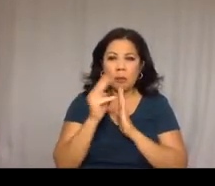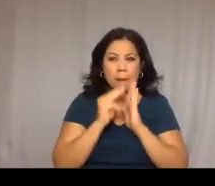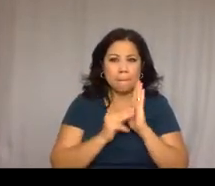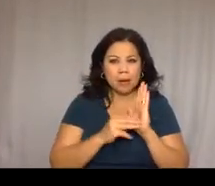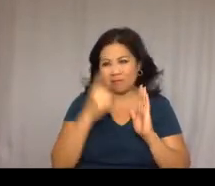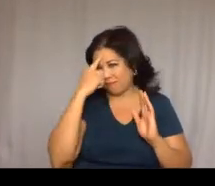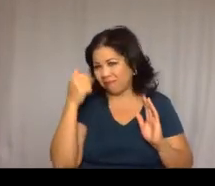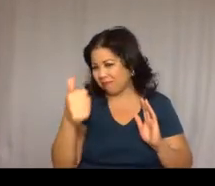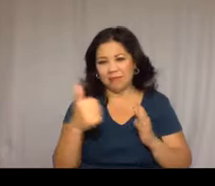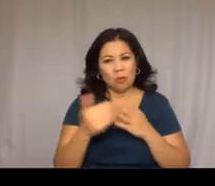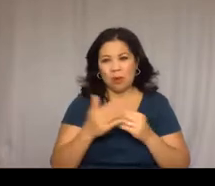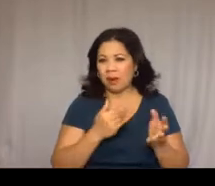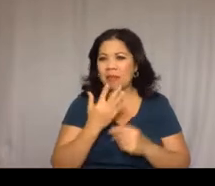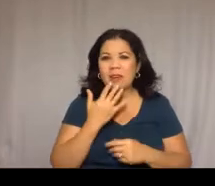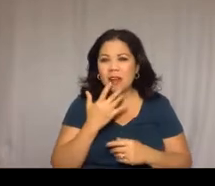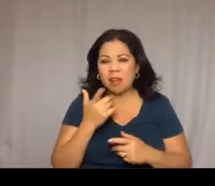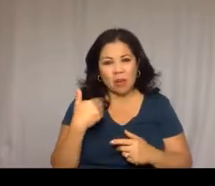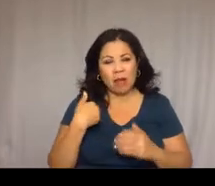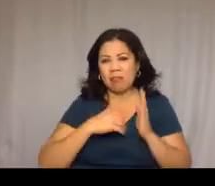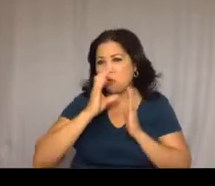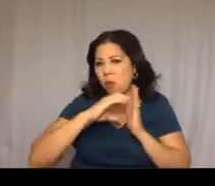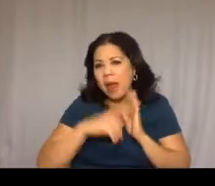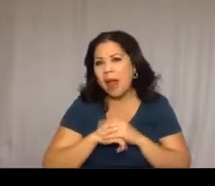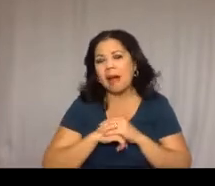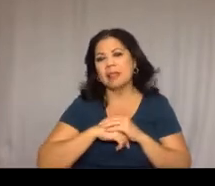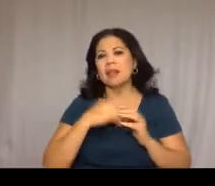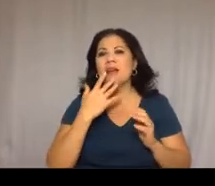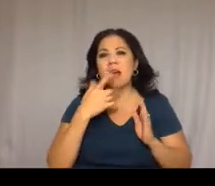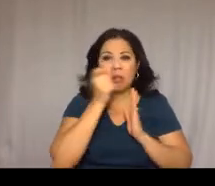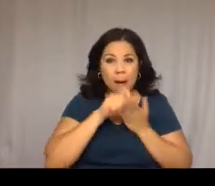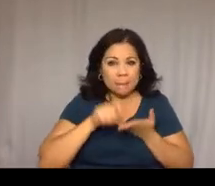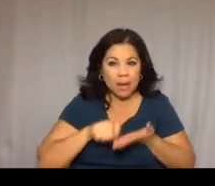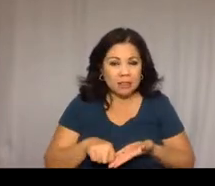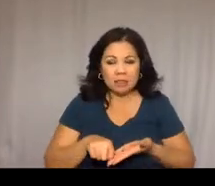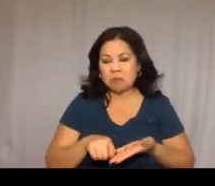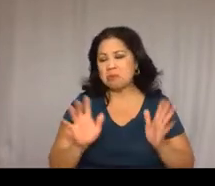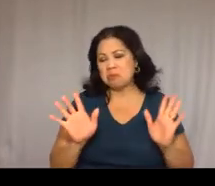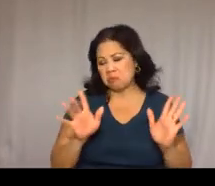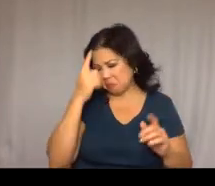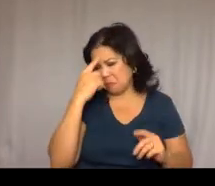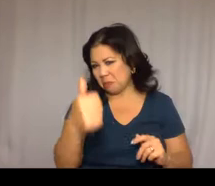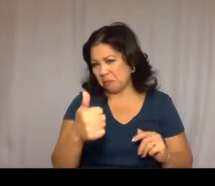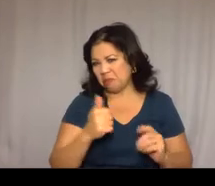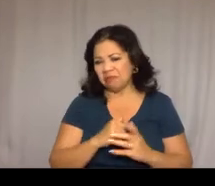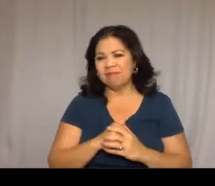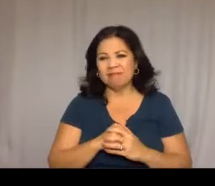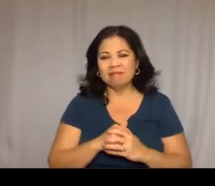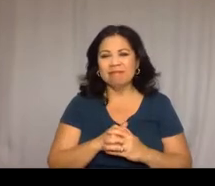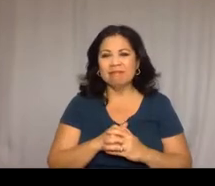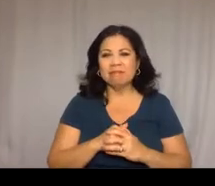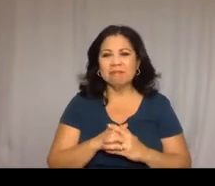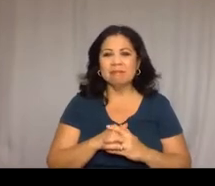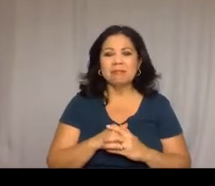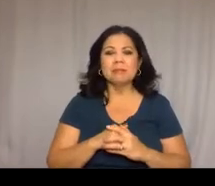use whatever you have at home, guys. If you have crayons, if you have colored pencils, you know, no rules with this kind of thing. You use whatever you've